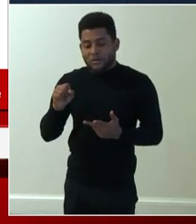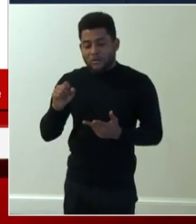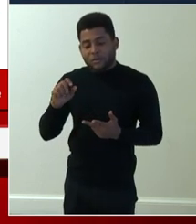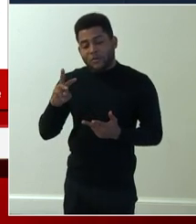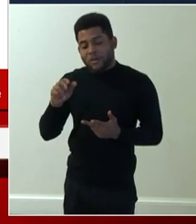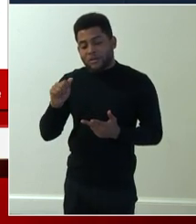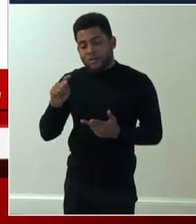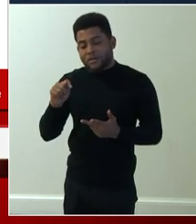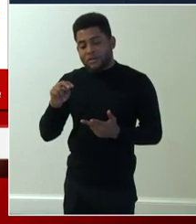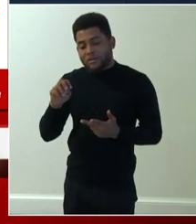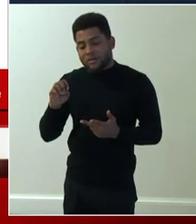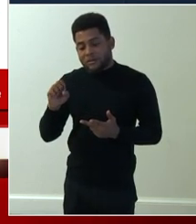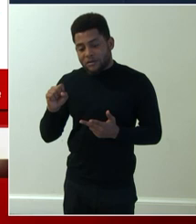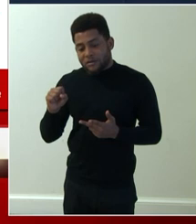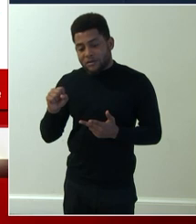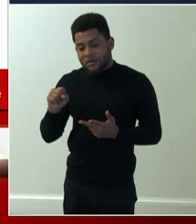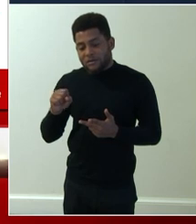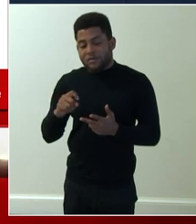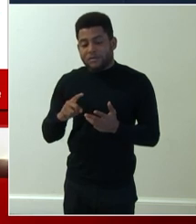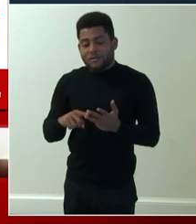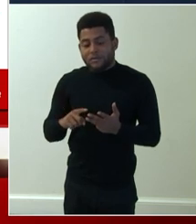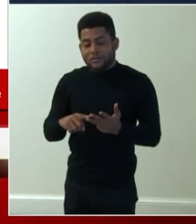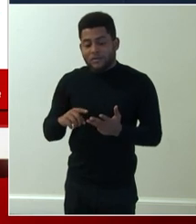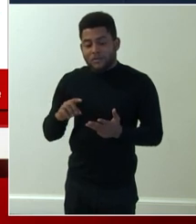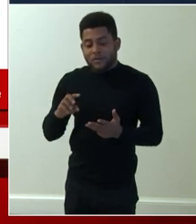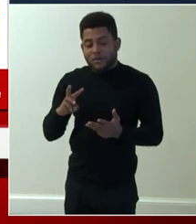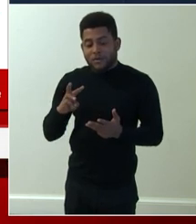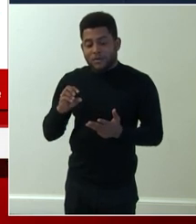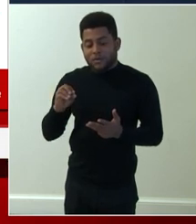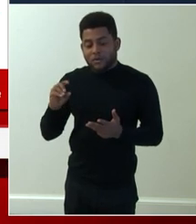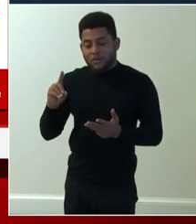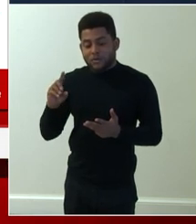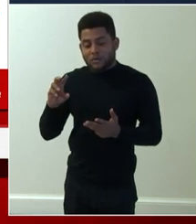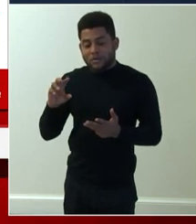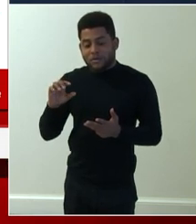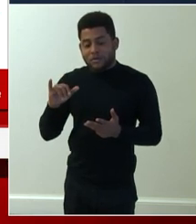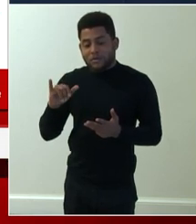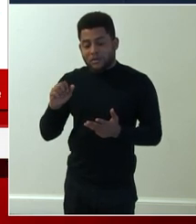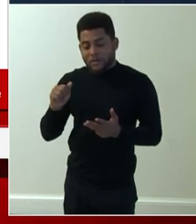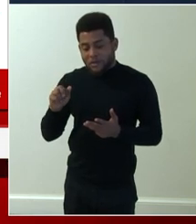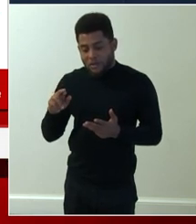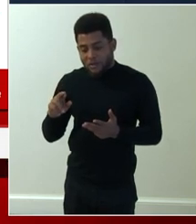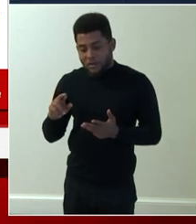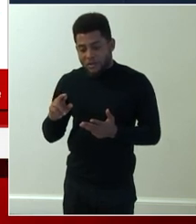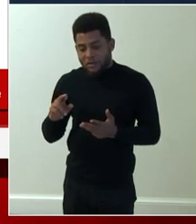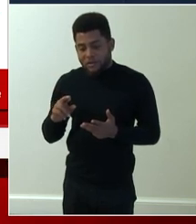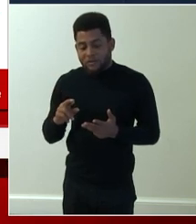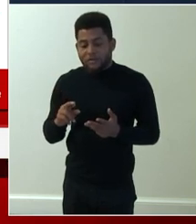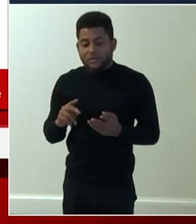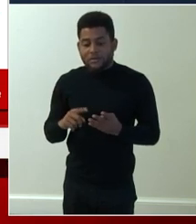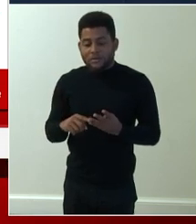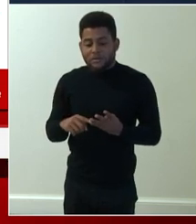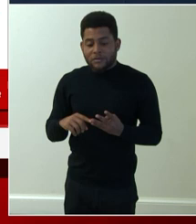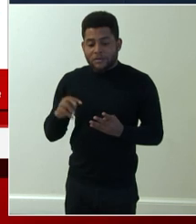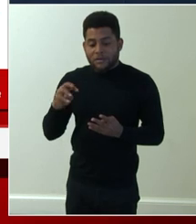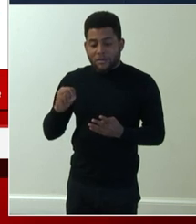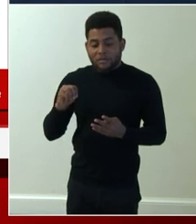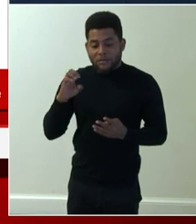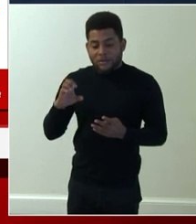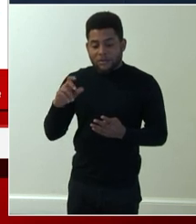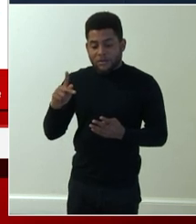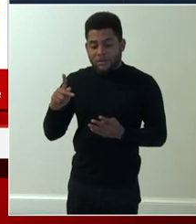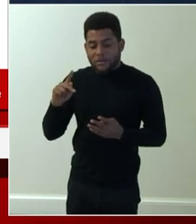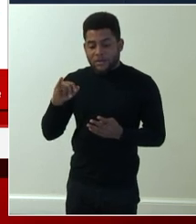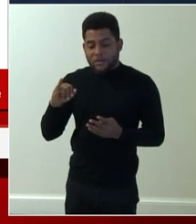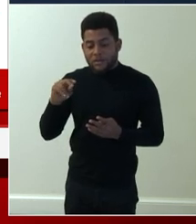Whittier? Oh, Whittier was last week. Yeah, we made a decision on Whittier last week. So they've resumed classes